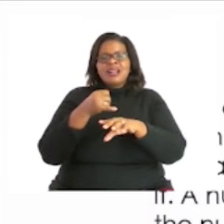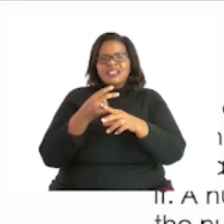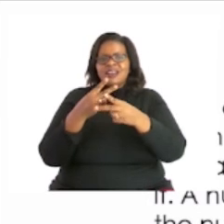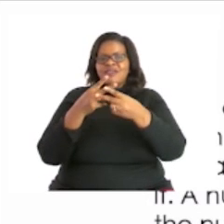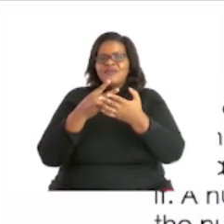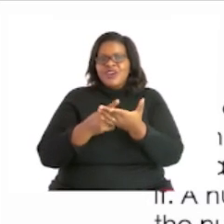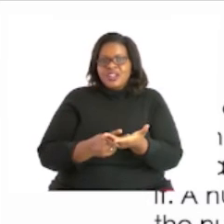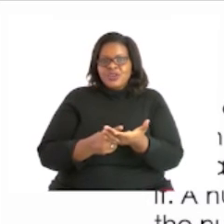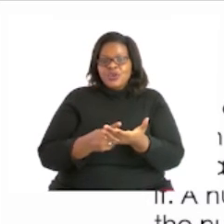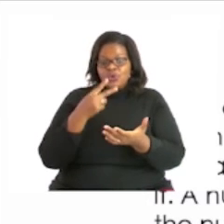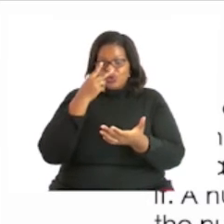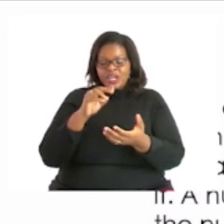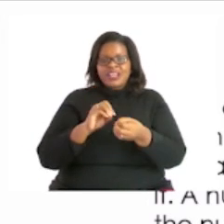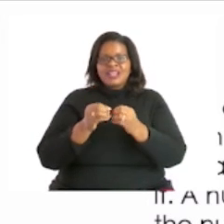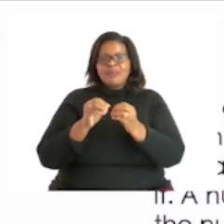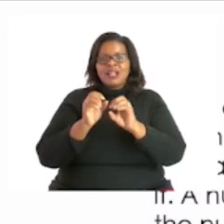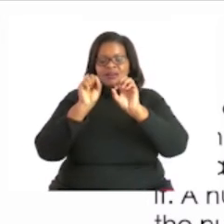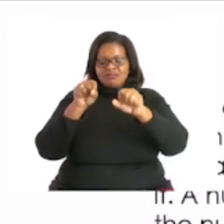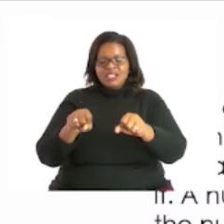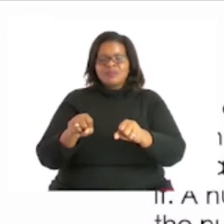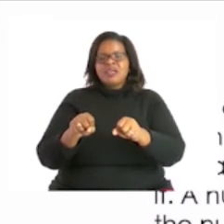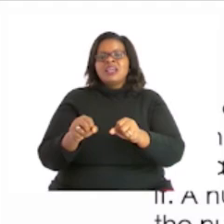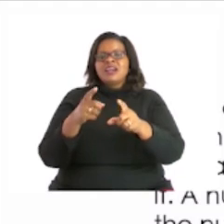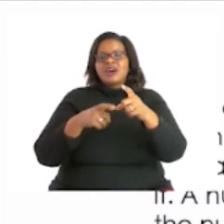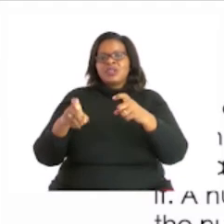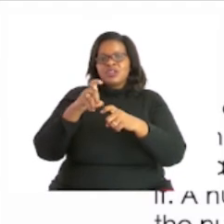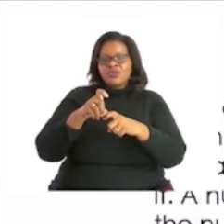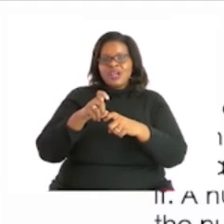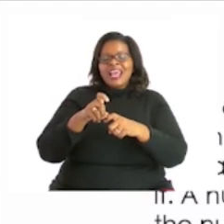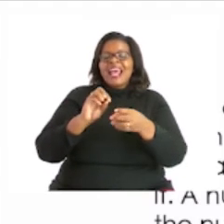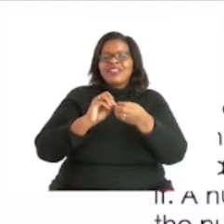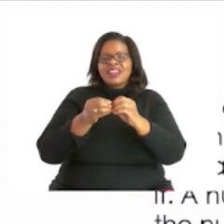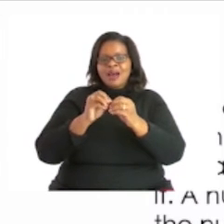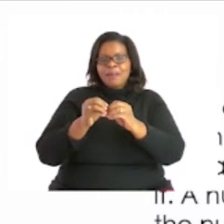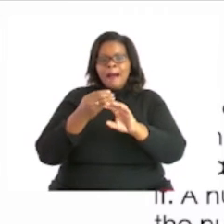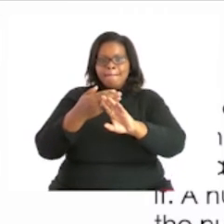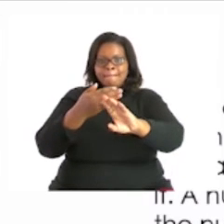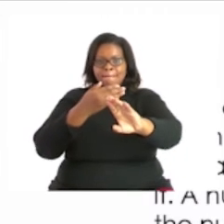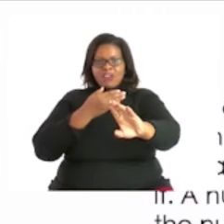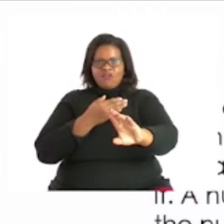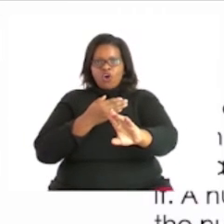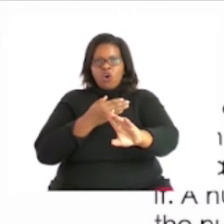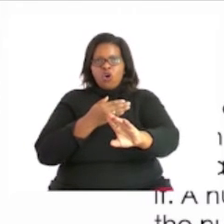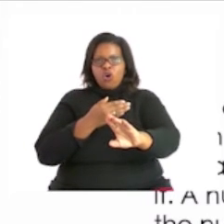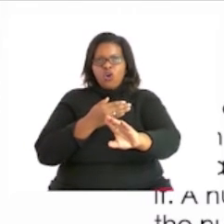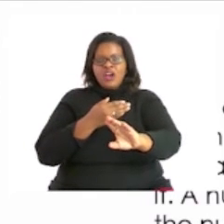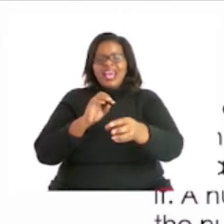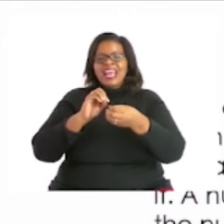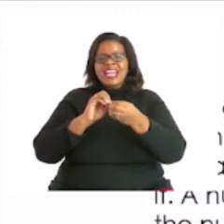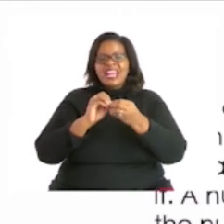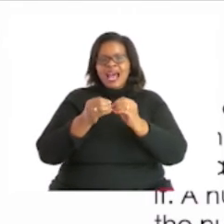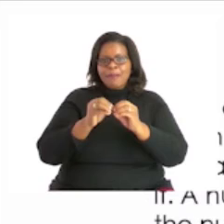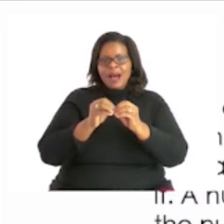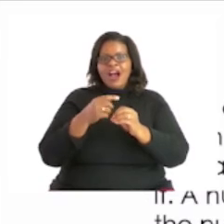that must be rounded off, and we look at the number just behind it. A number can only